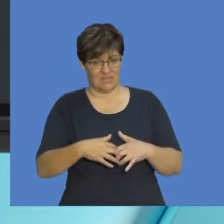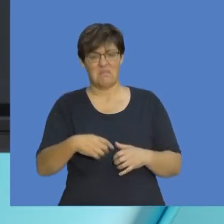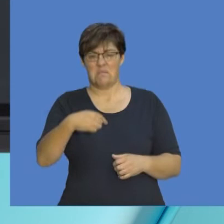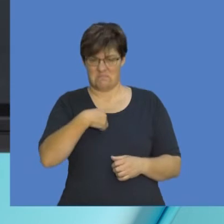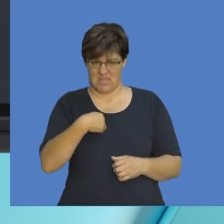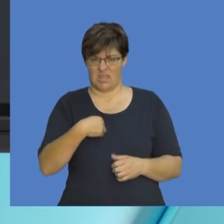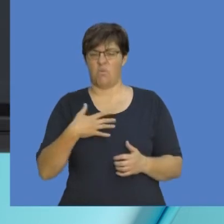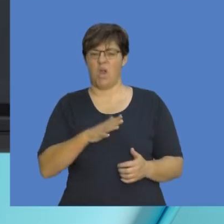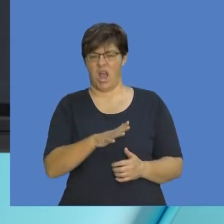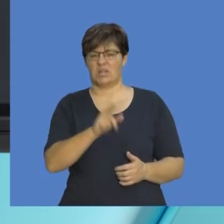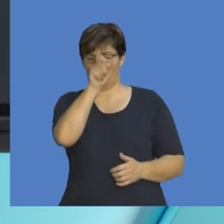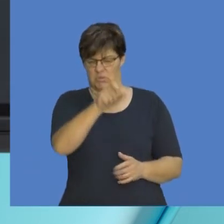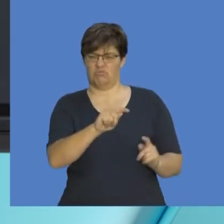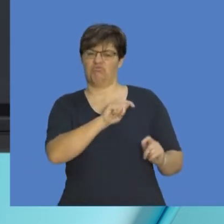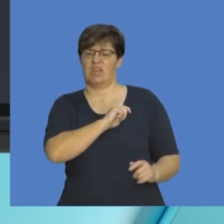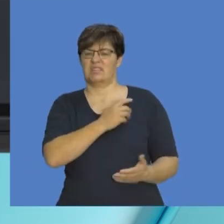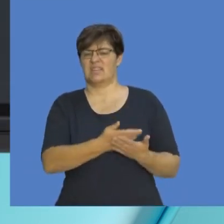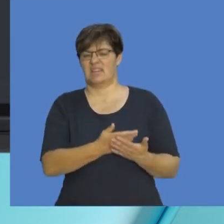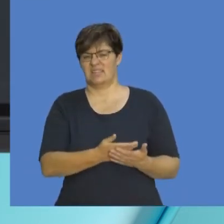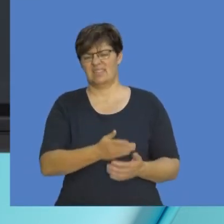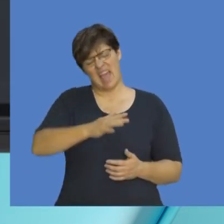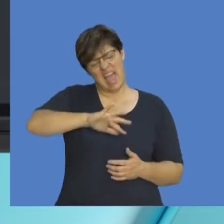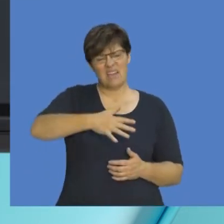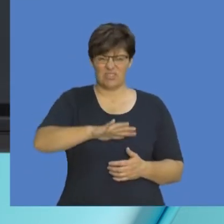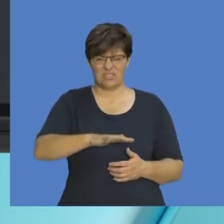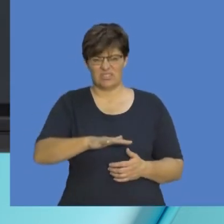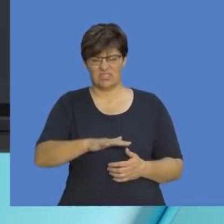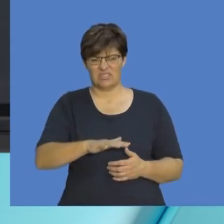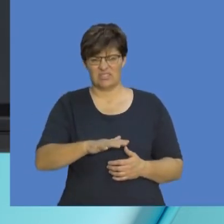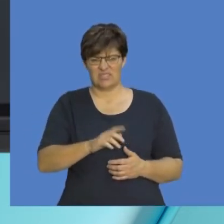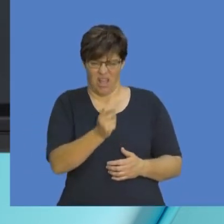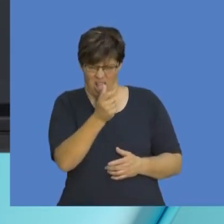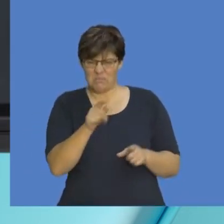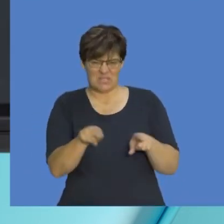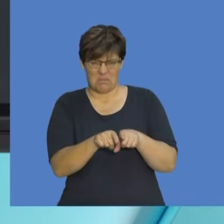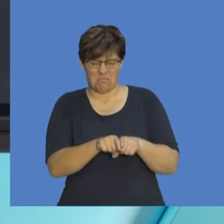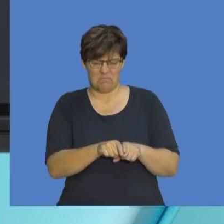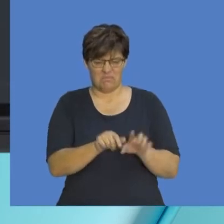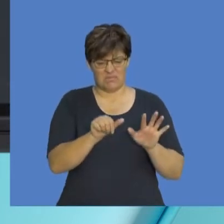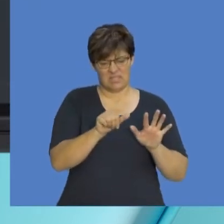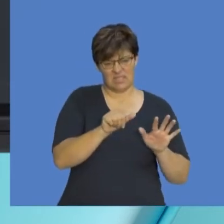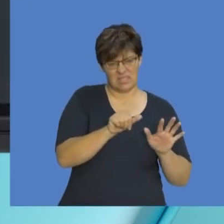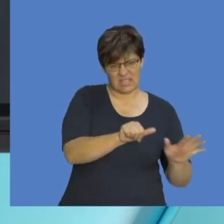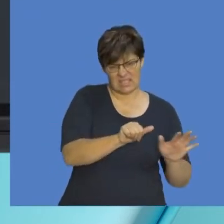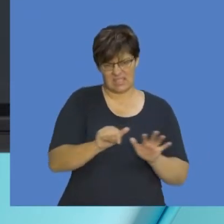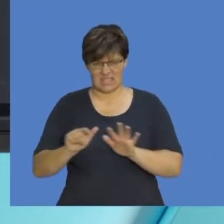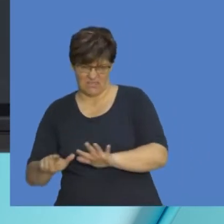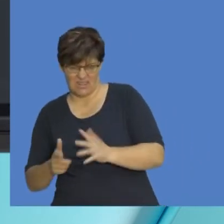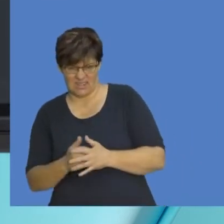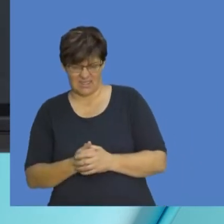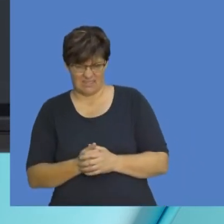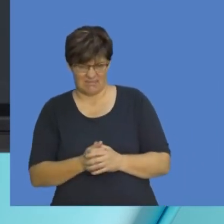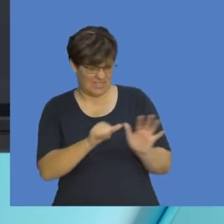I think, for me, I'll go with reliability. The average, they're very close together. I mean, 6 and